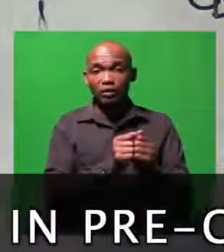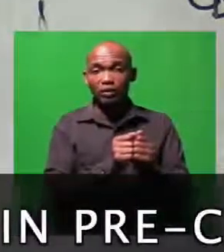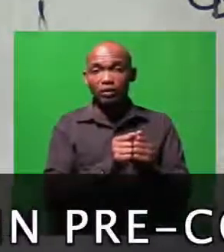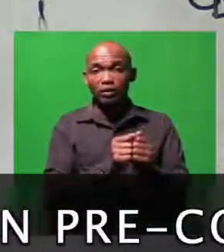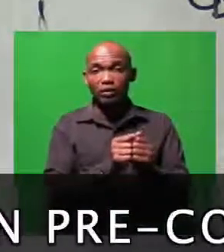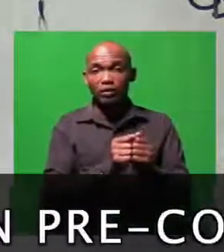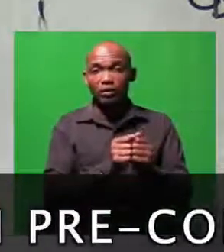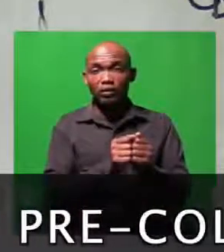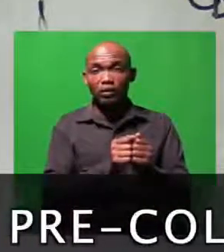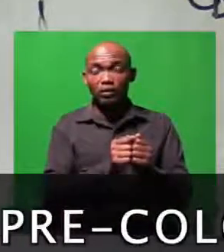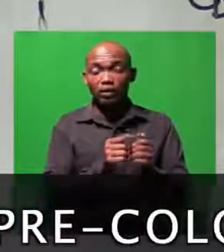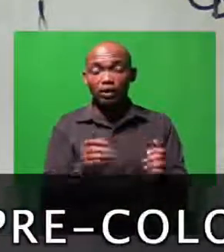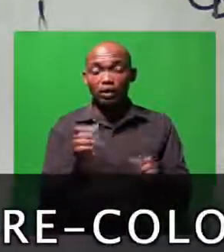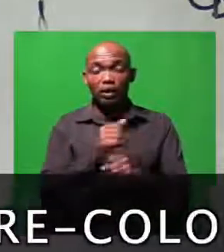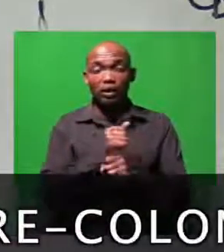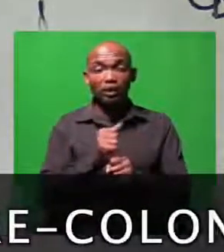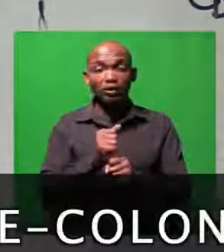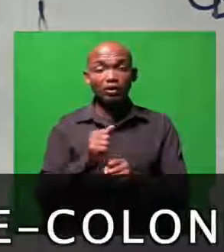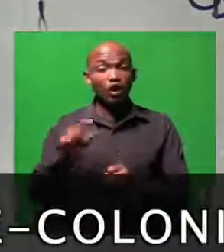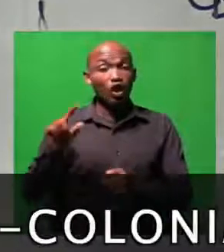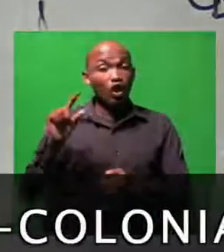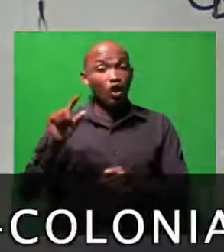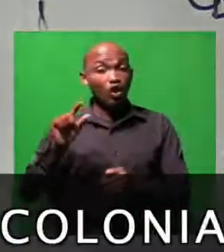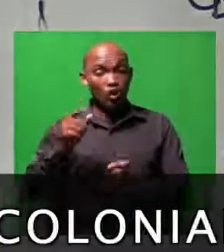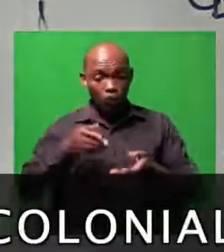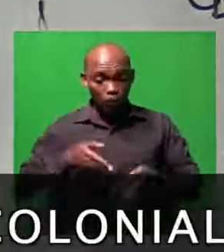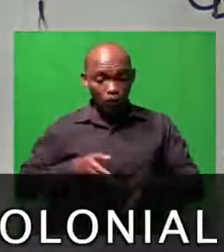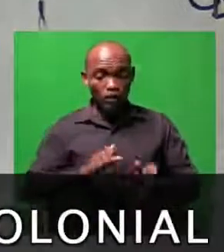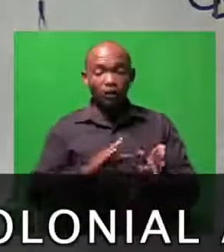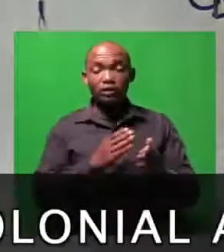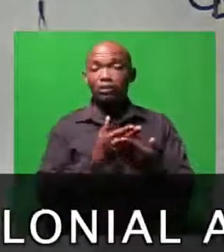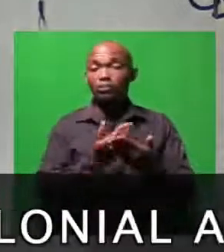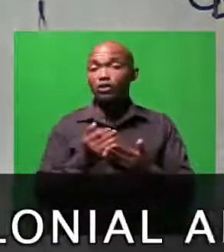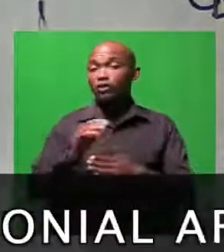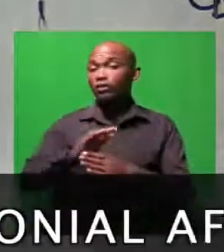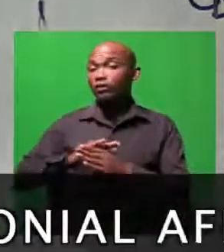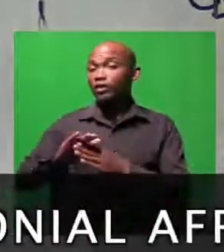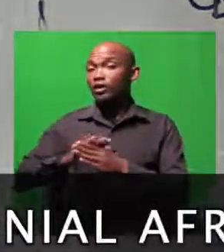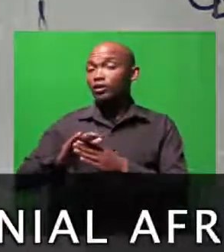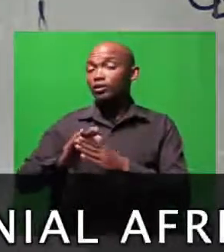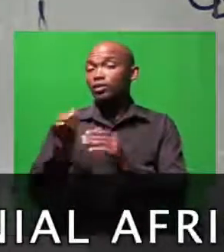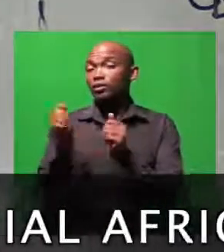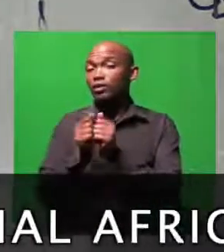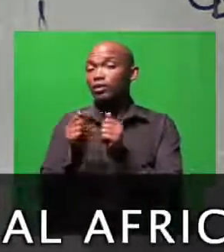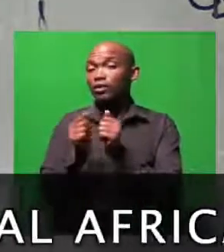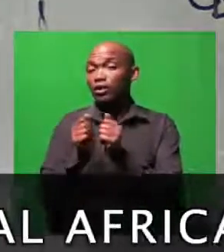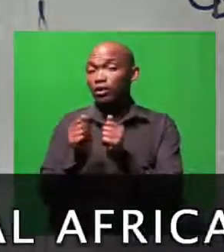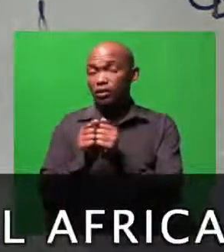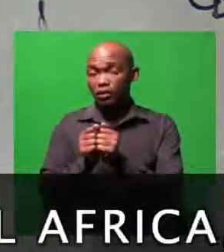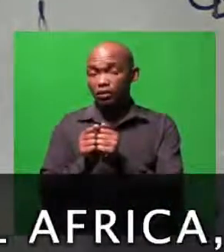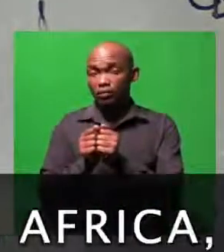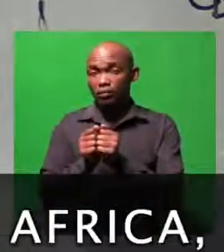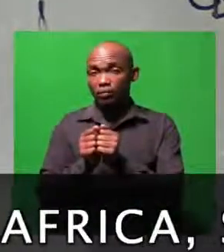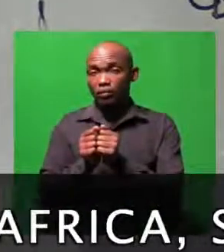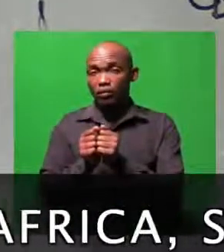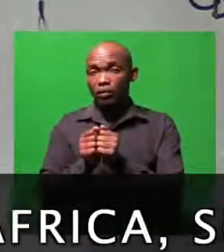Sometimes you can get low production because of the tools you use in such production.